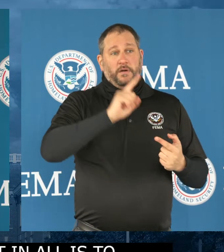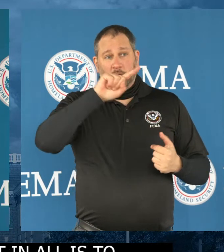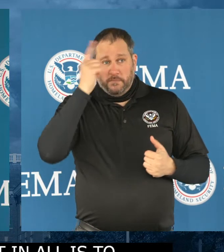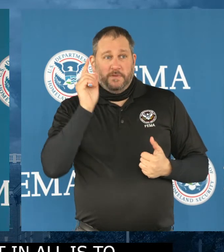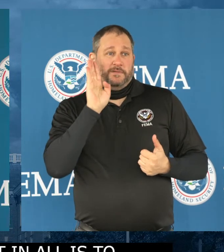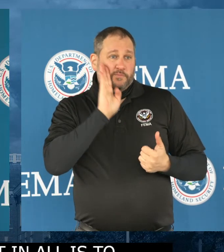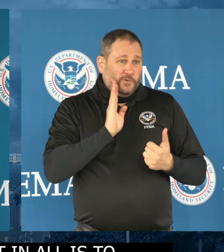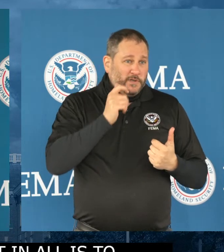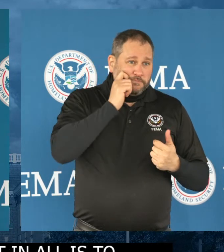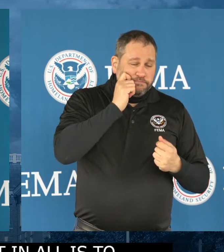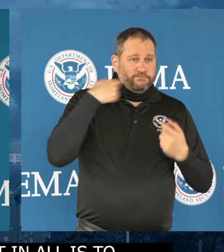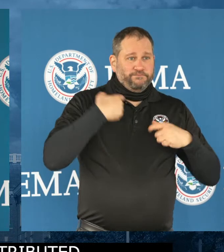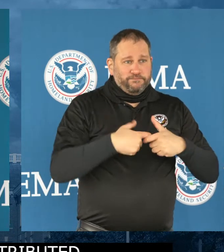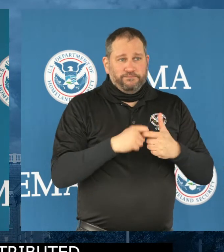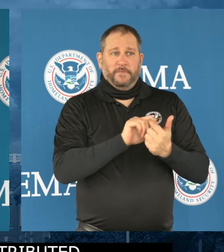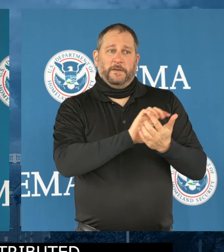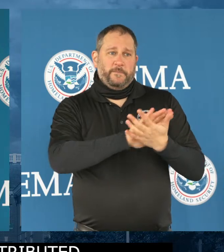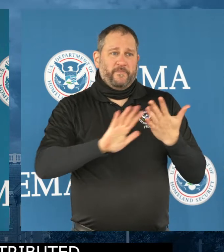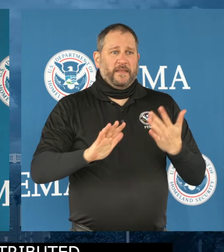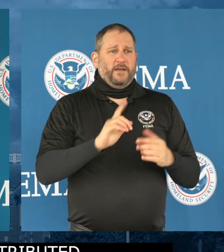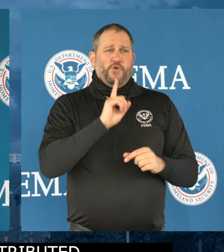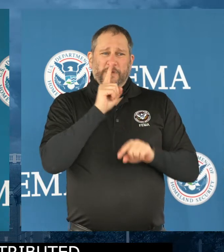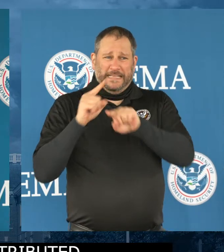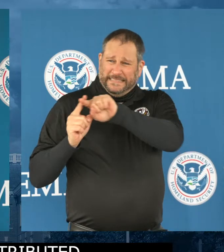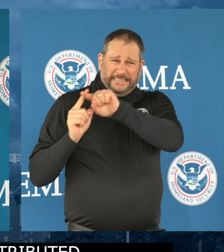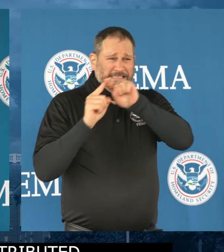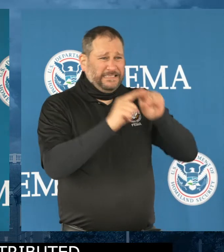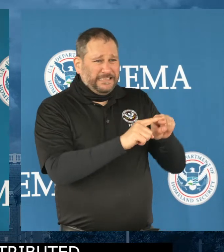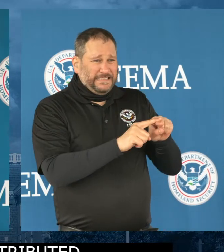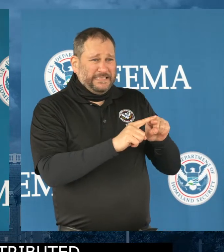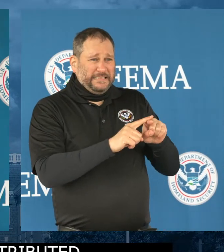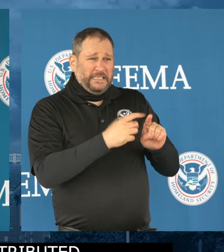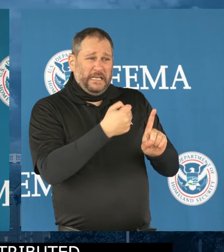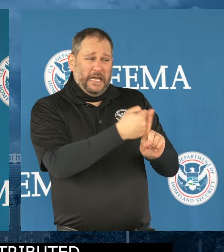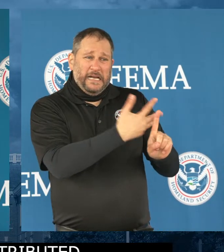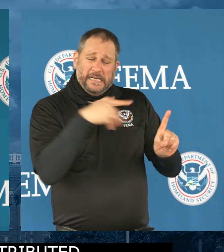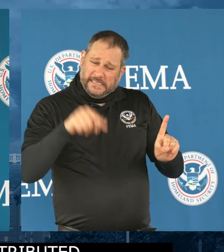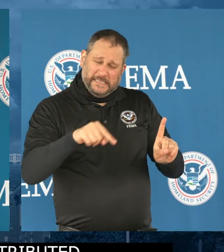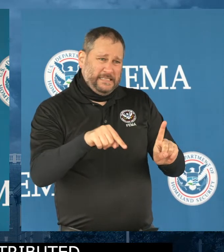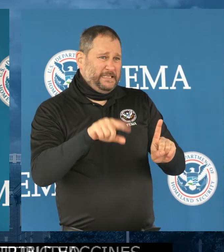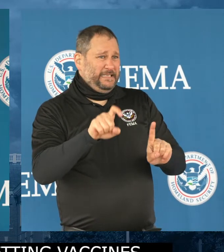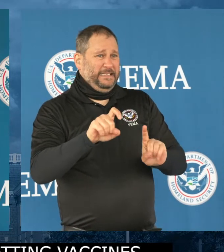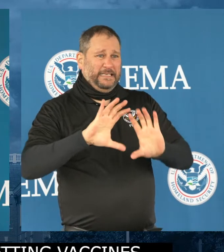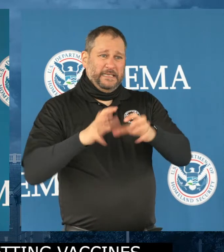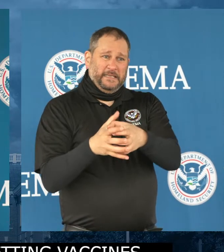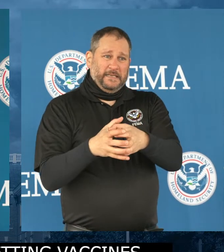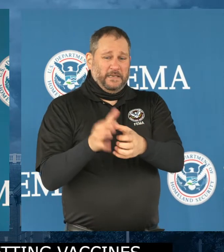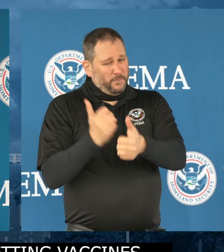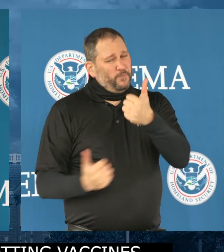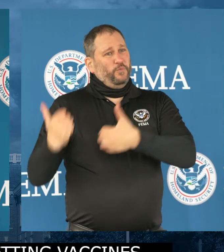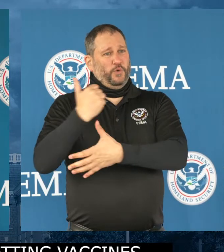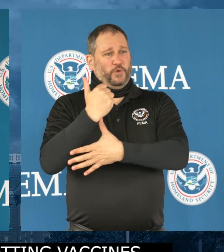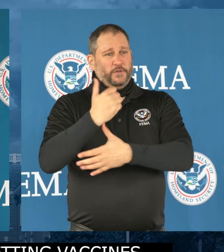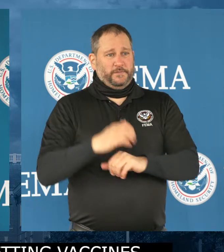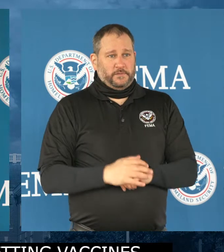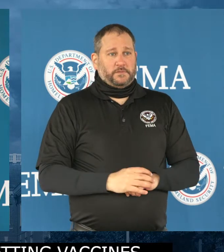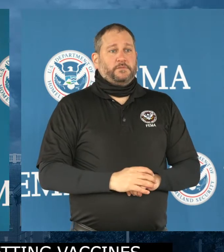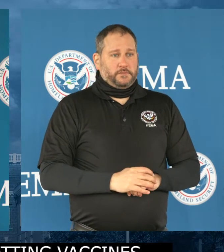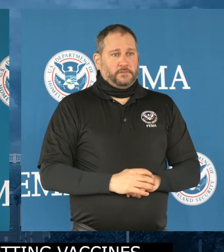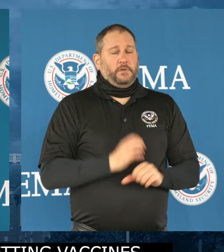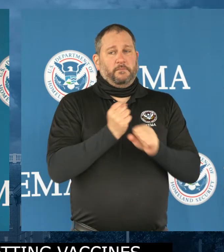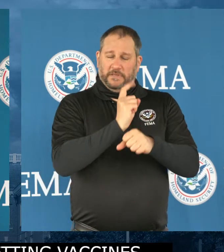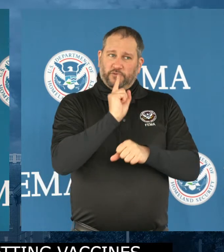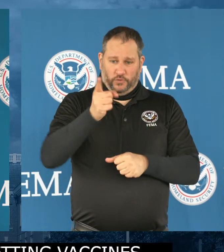our state, and we're really leaning into that objective and that priority, and will be in